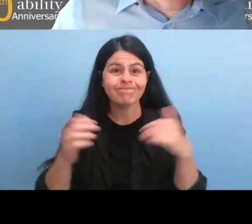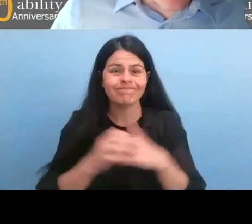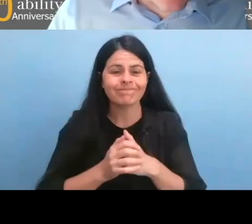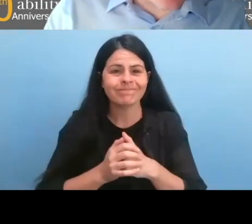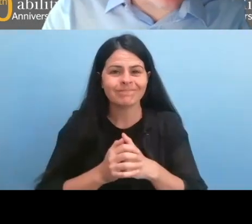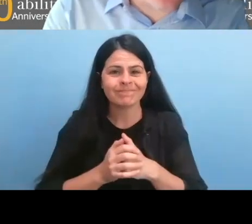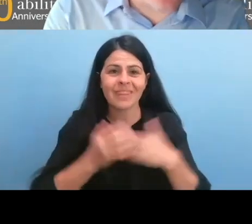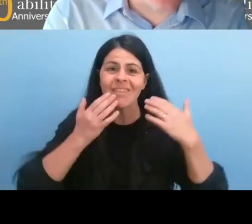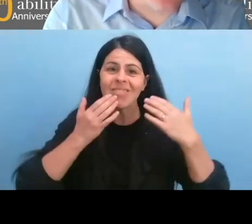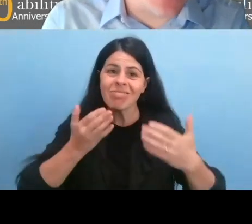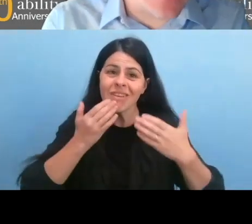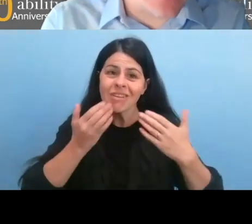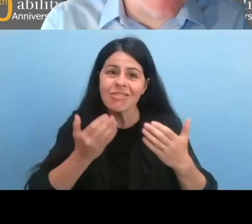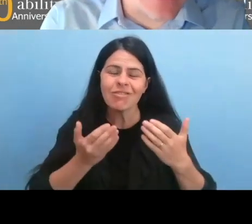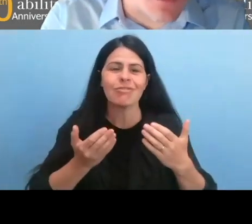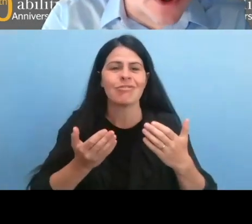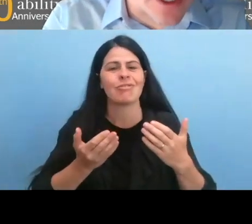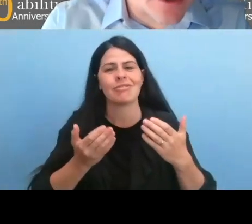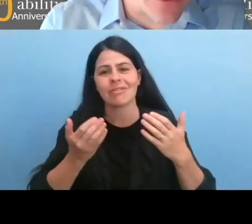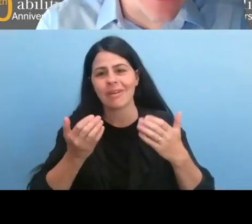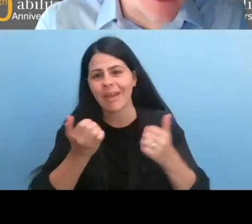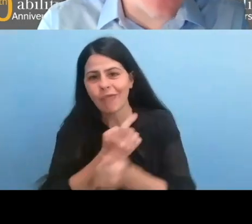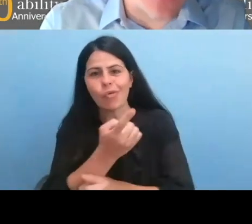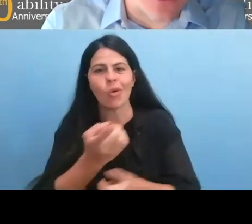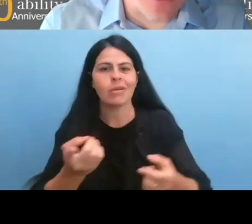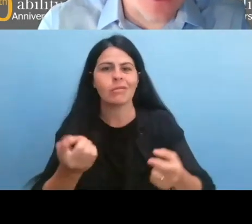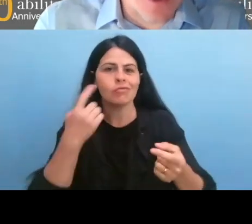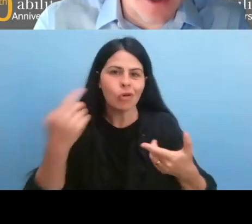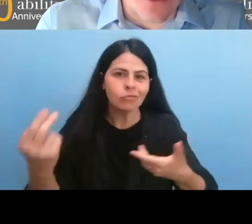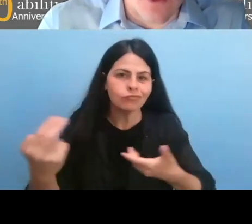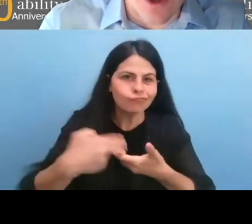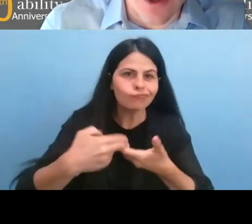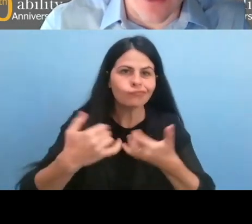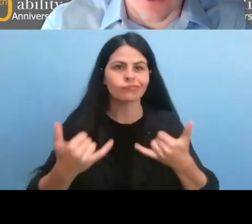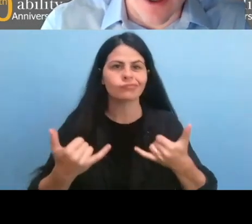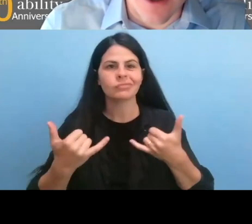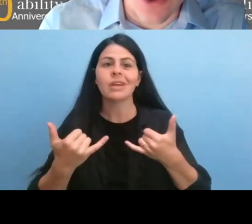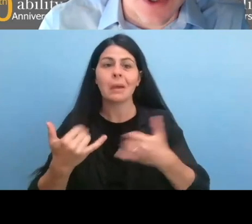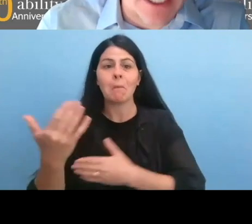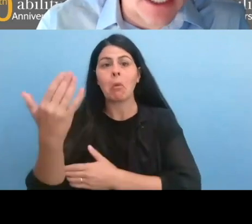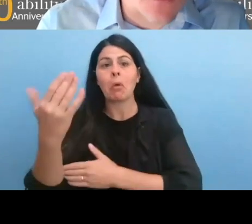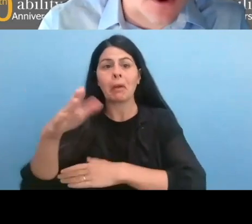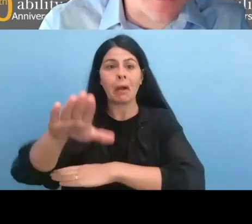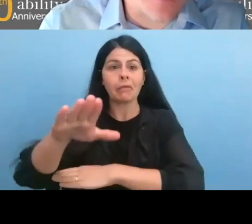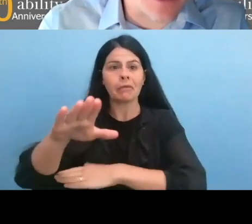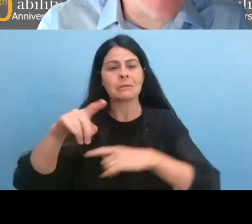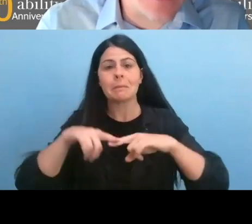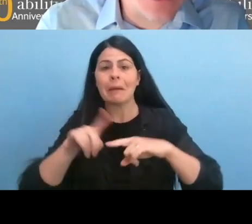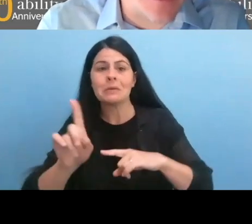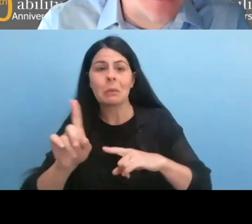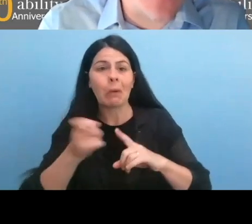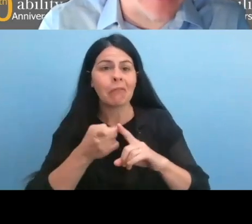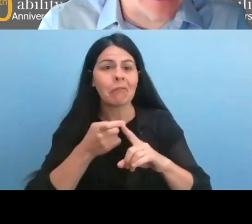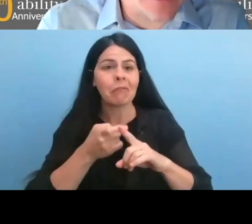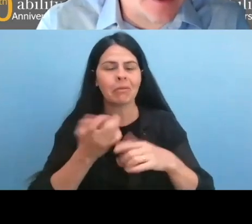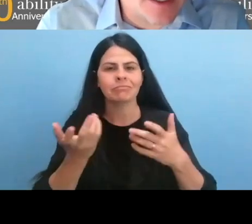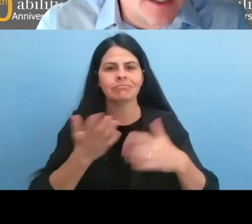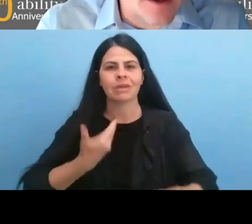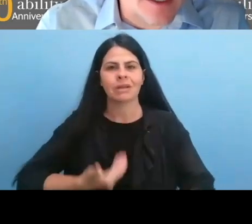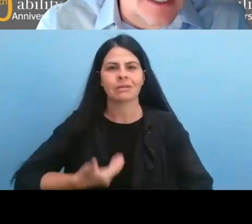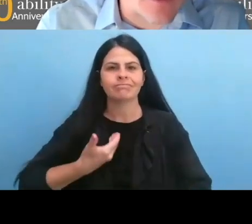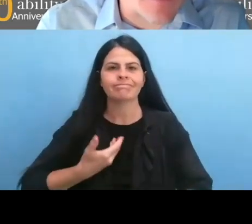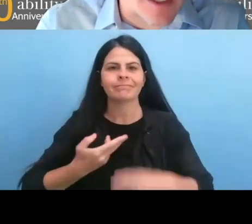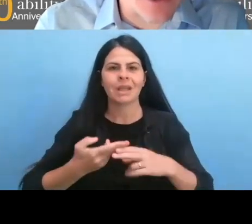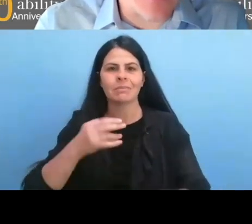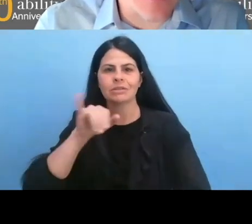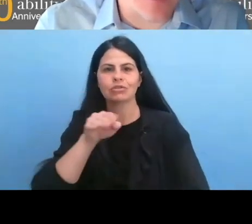Well, thank you again, everyone, for joining us this morning or this afternoon, depending on where you are joining us from. My name is Jimmy Fremgen.